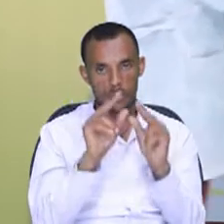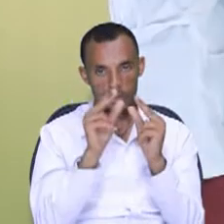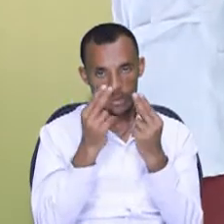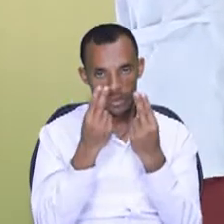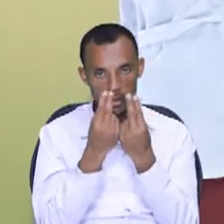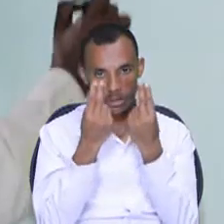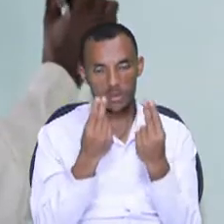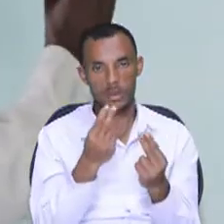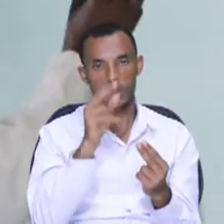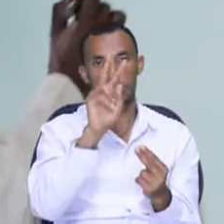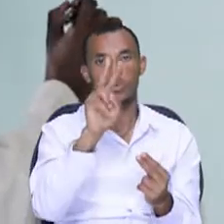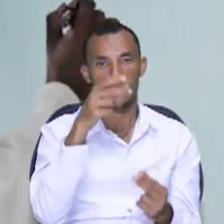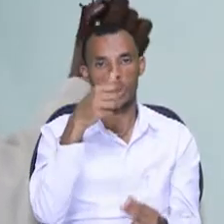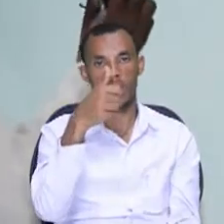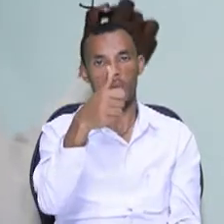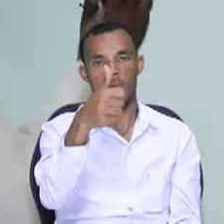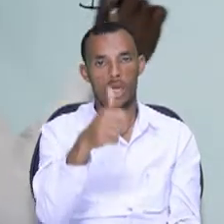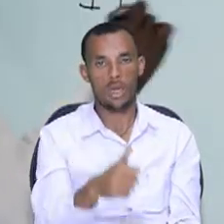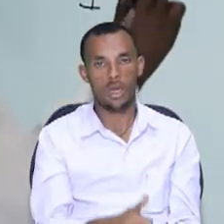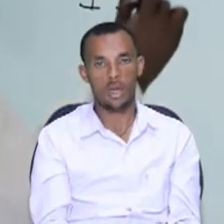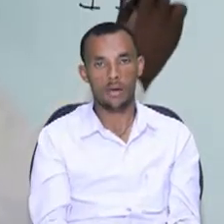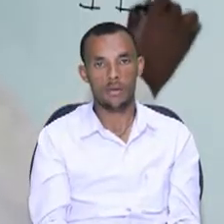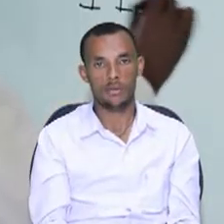Group 2A,